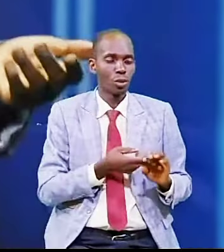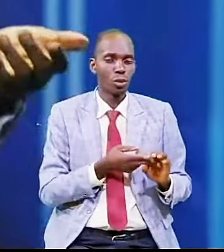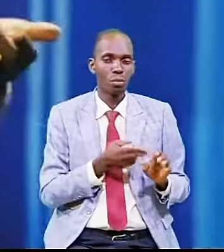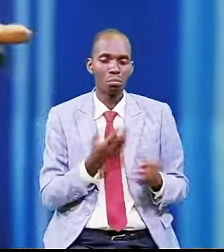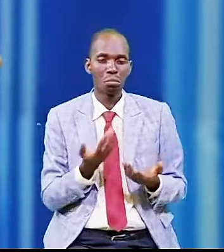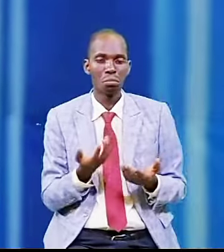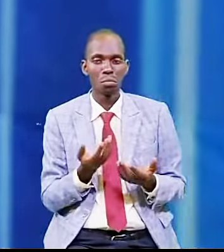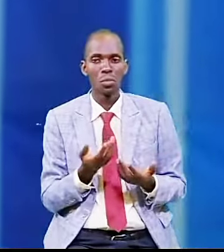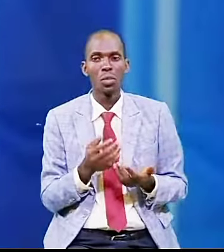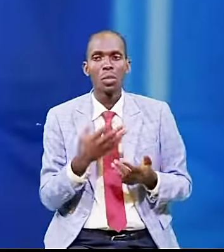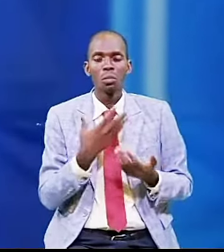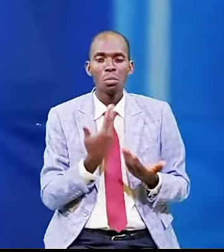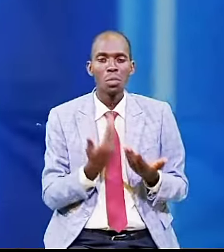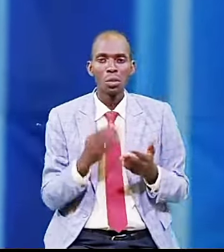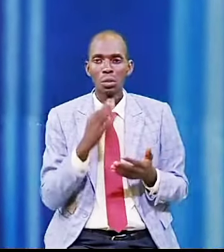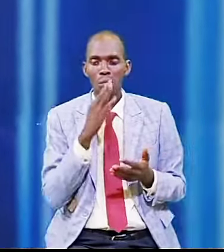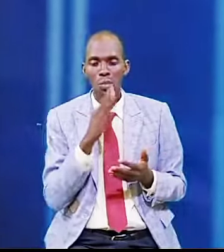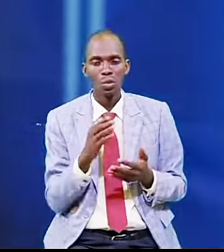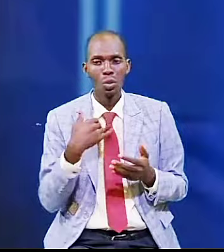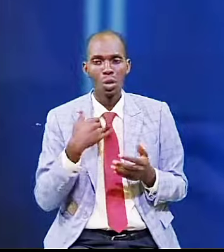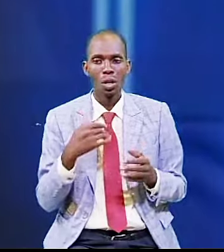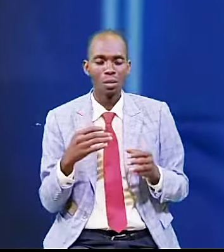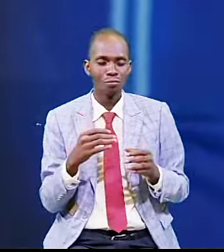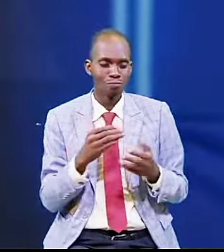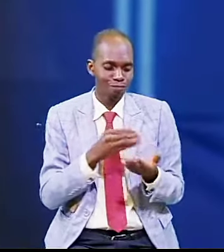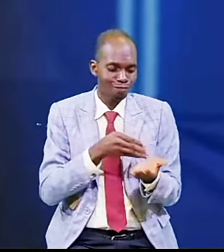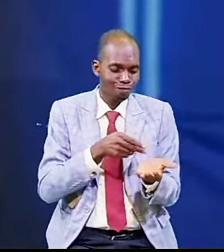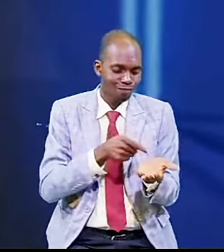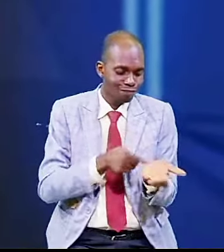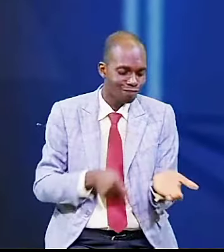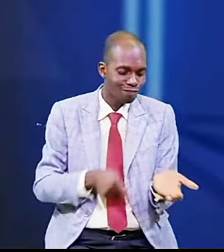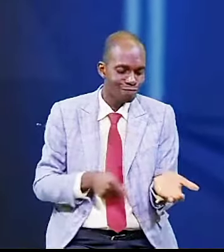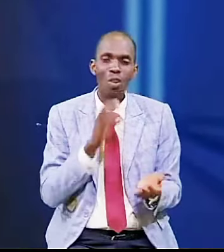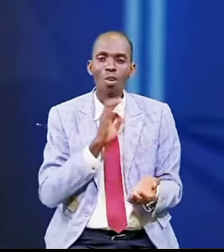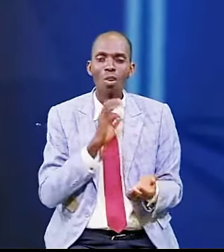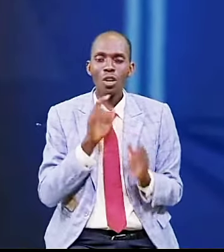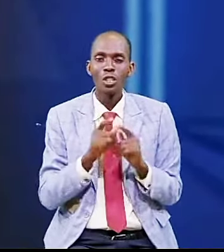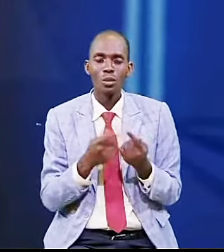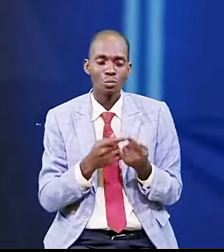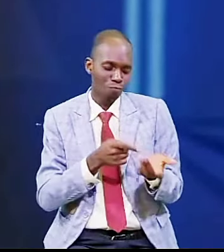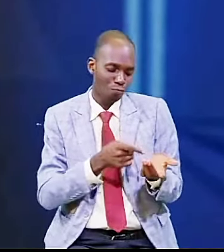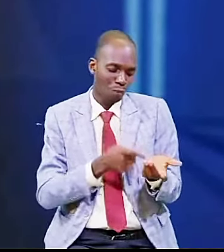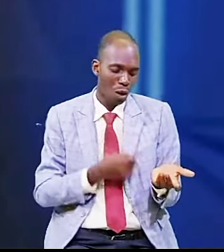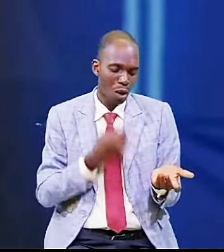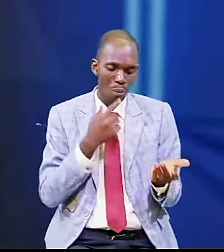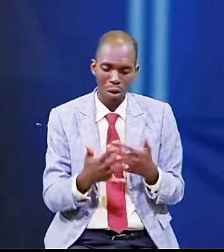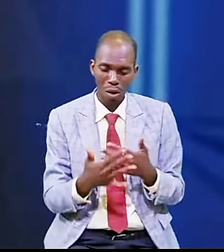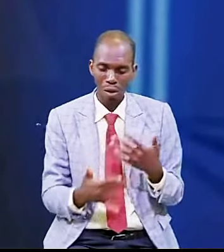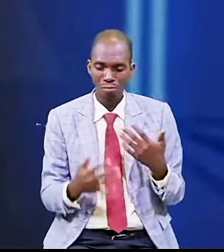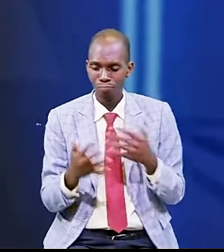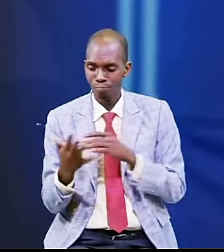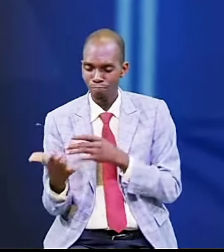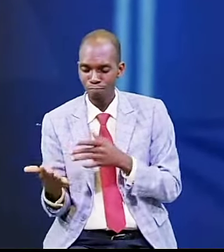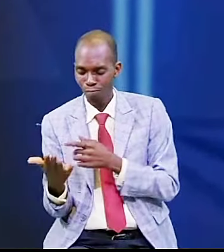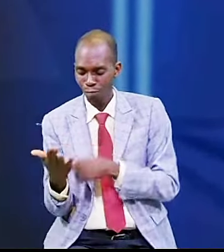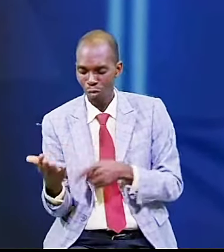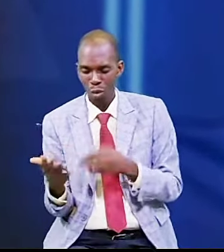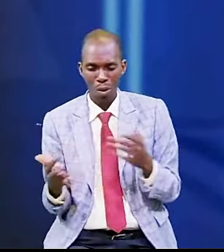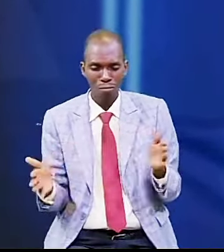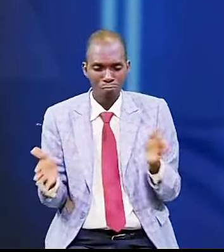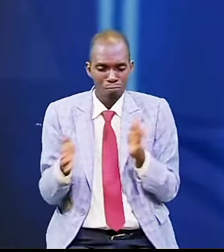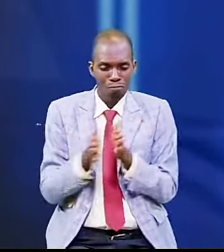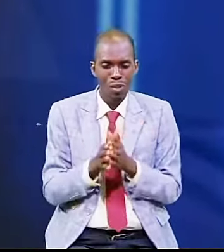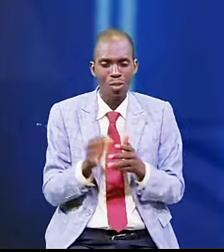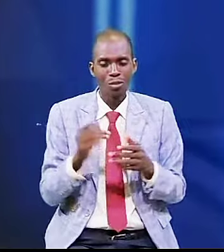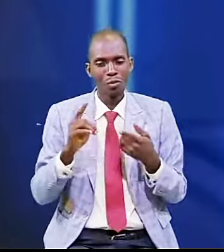pouring libation and taking blood and all that, when you come and you give your life to Christ, and Christ